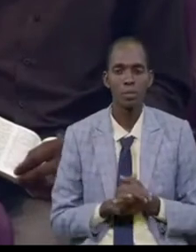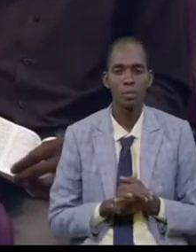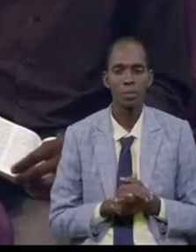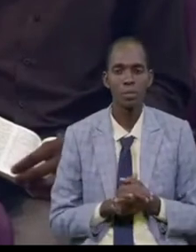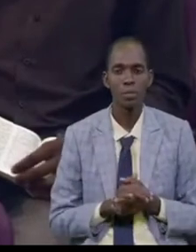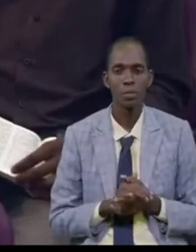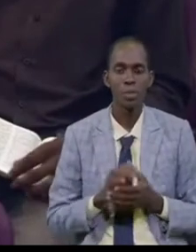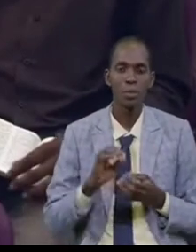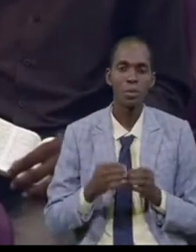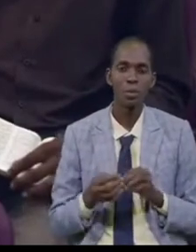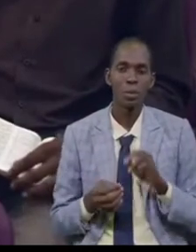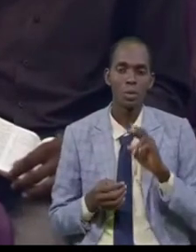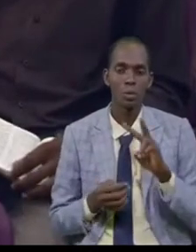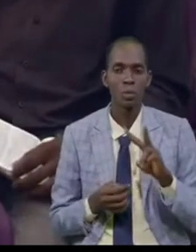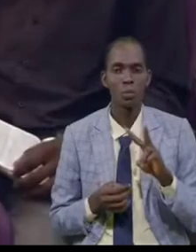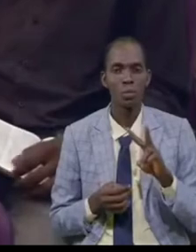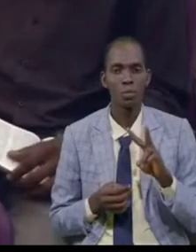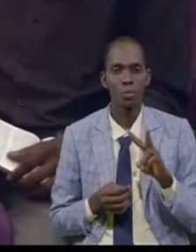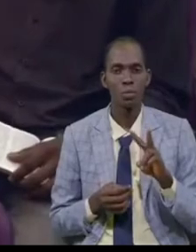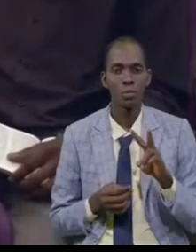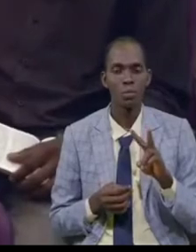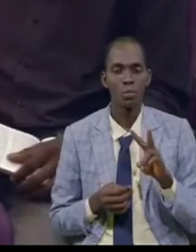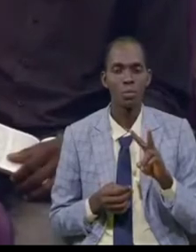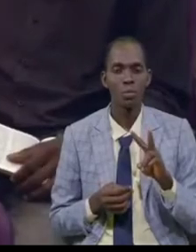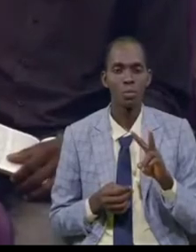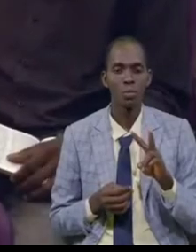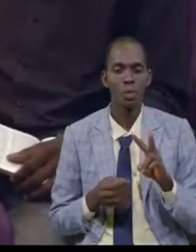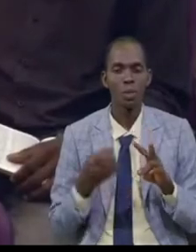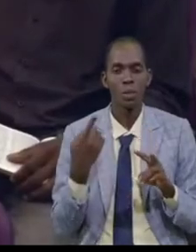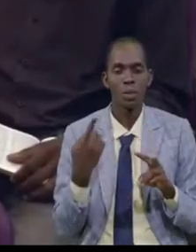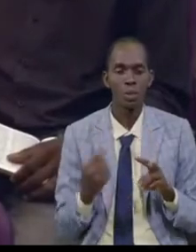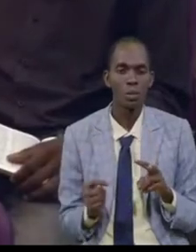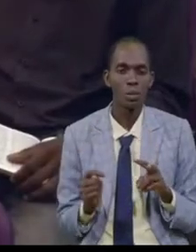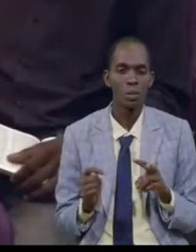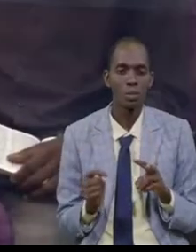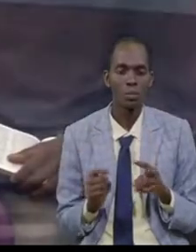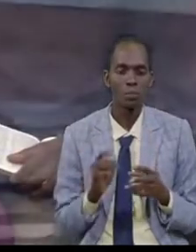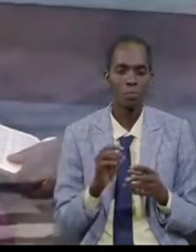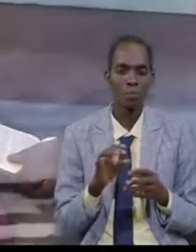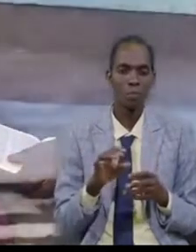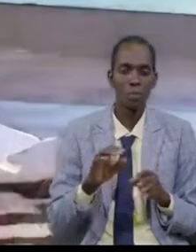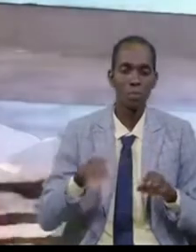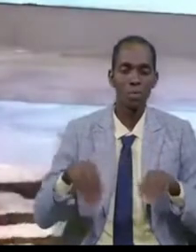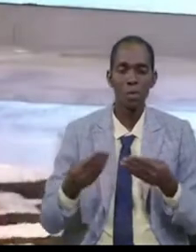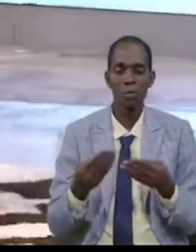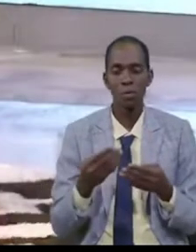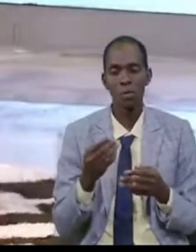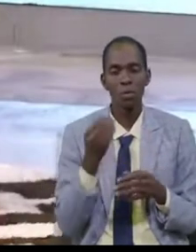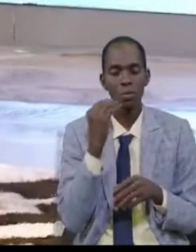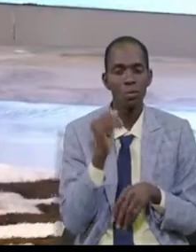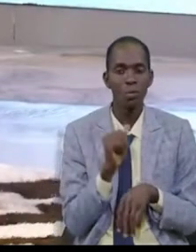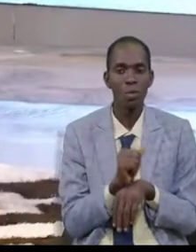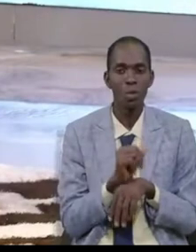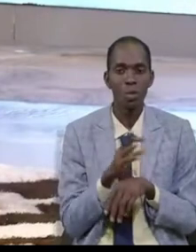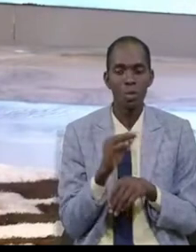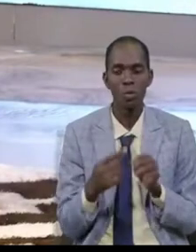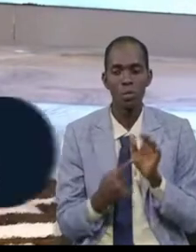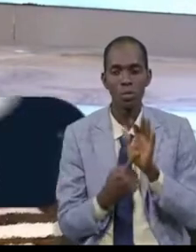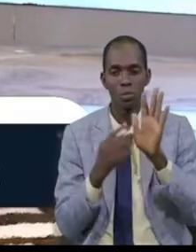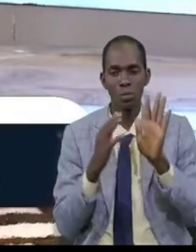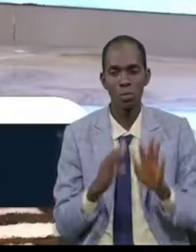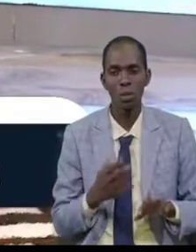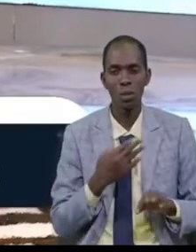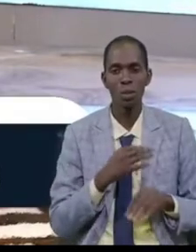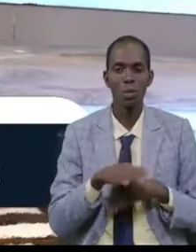Look at number two. Number two is the assigned ministry of ambassadors and all